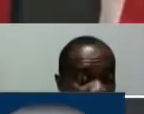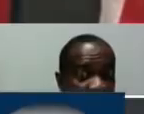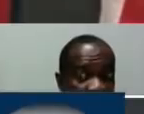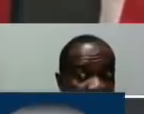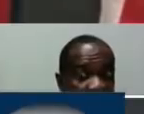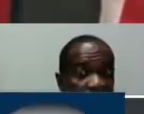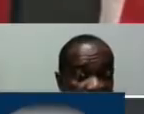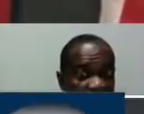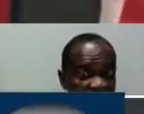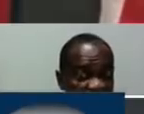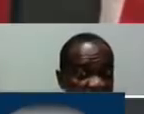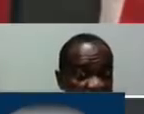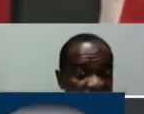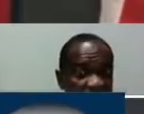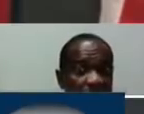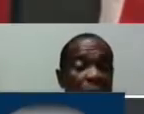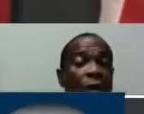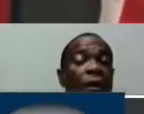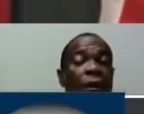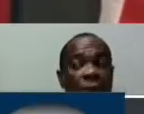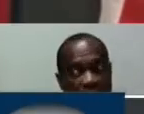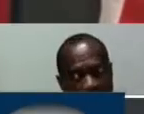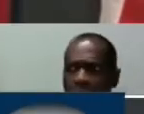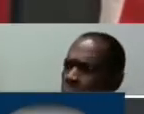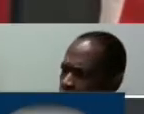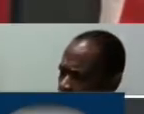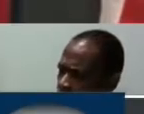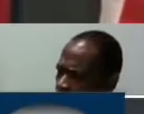person not been very responsible in managing